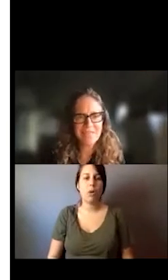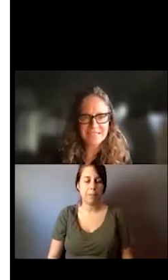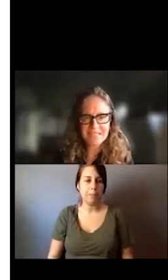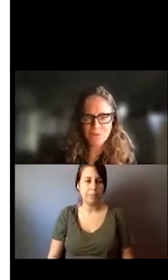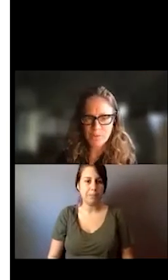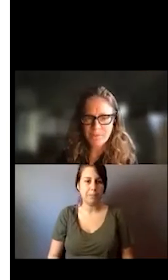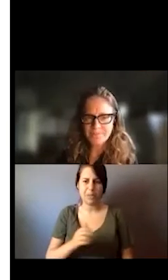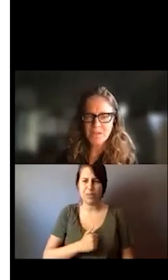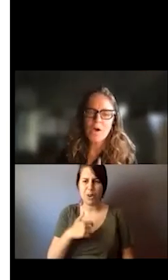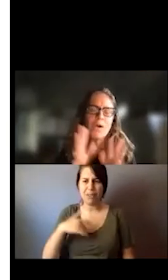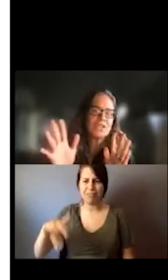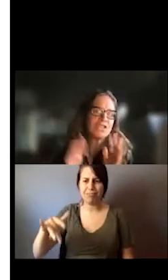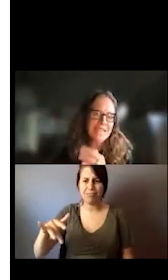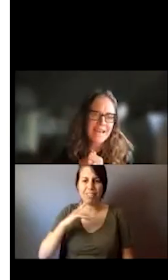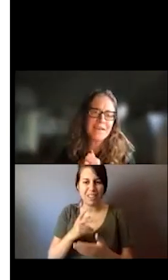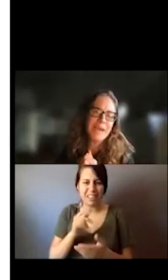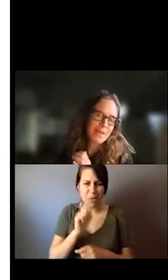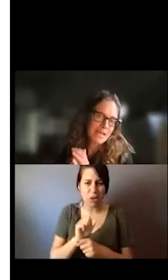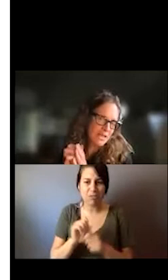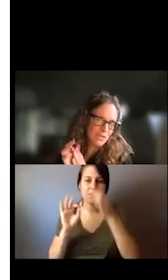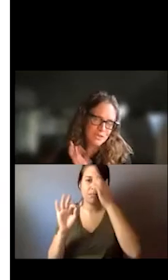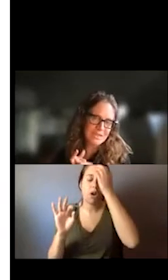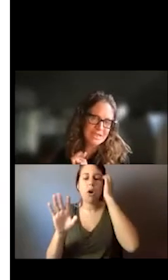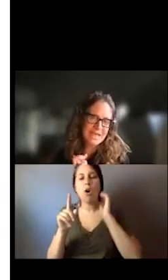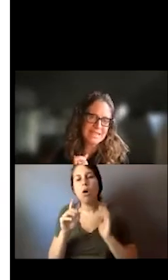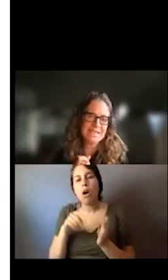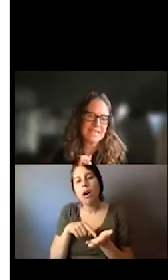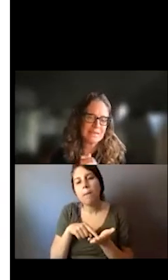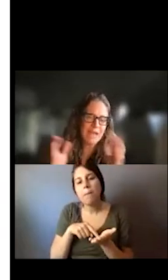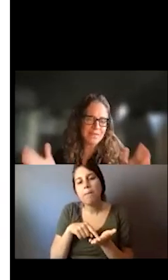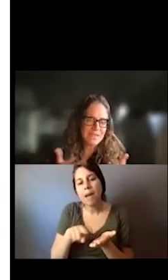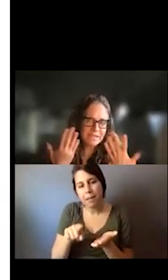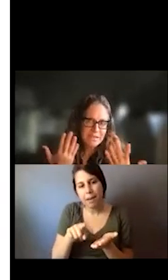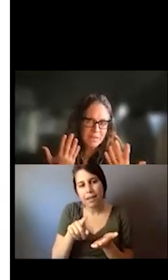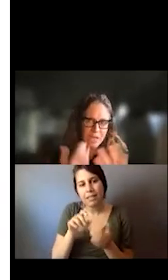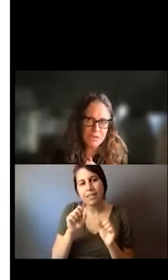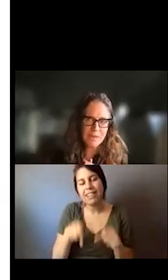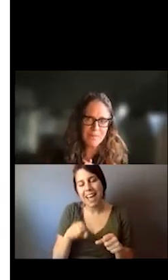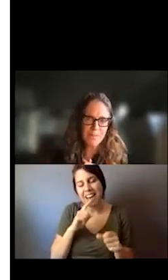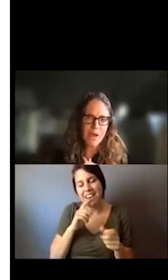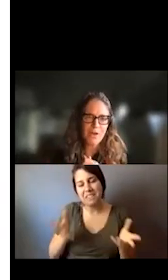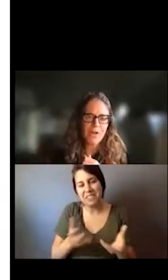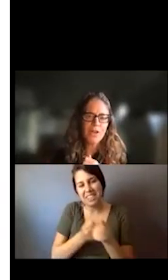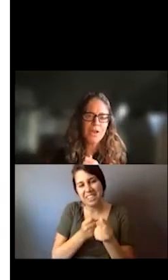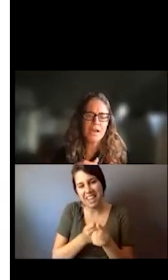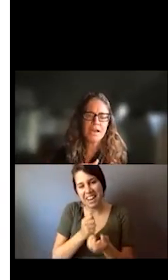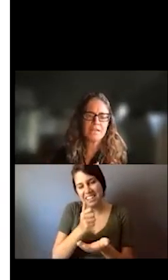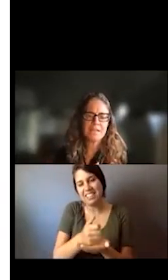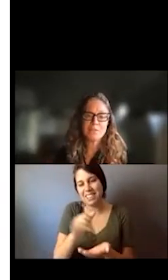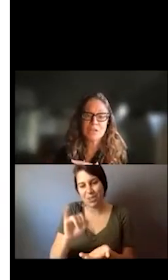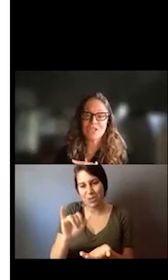sorry, it wasn't advancing for a moment. Oh, I should just add that payment can also facilitate assistance, and we have seen some increased payment